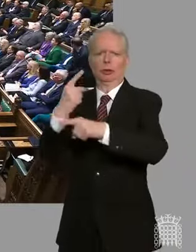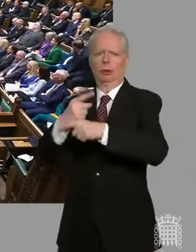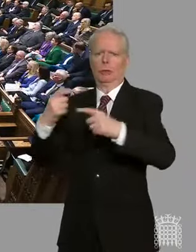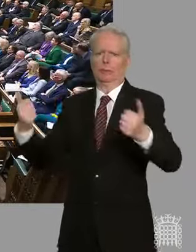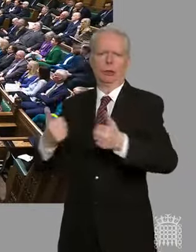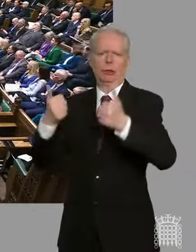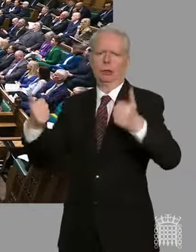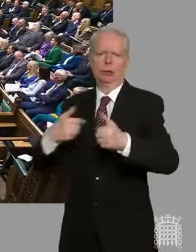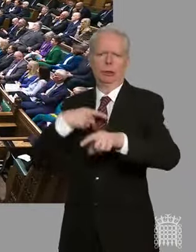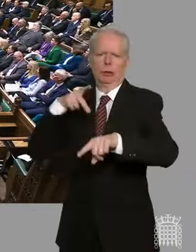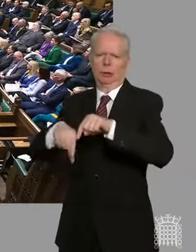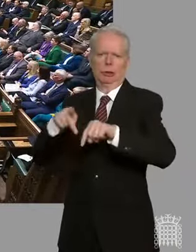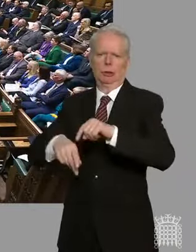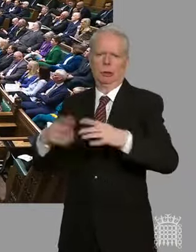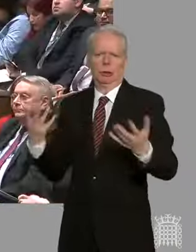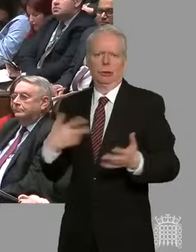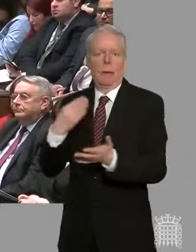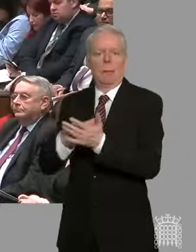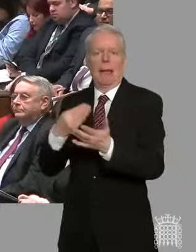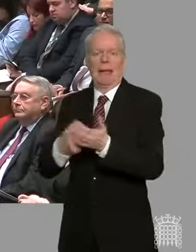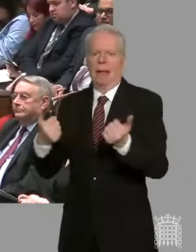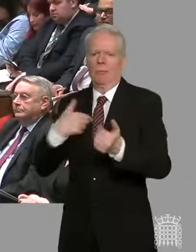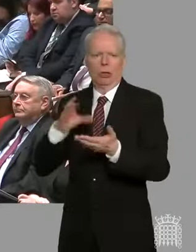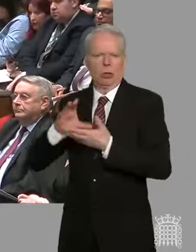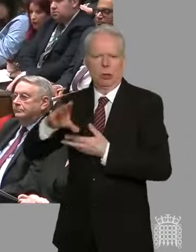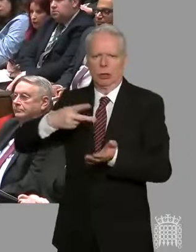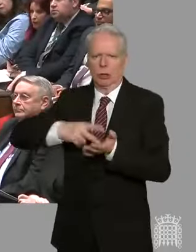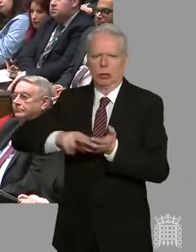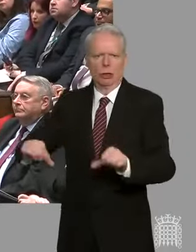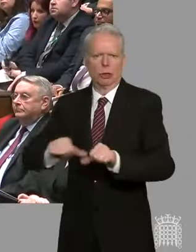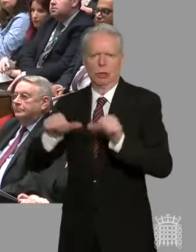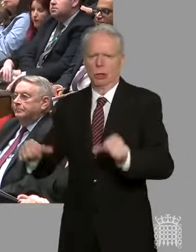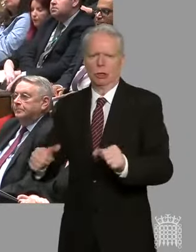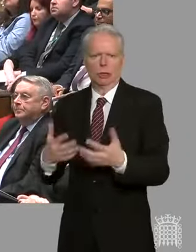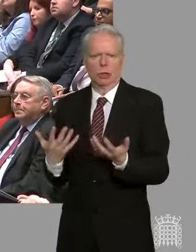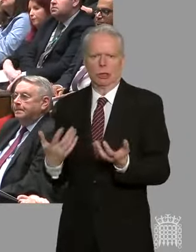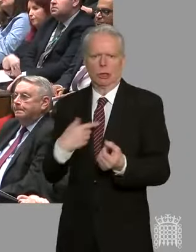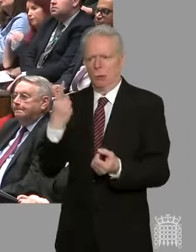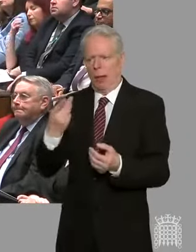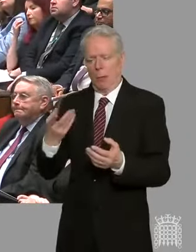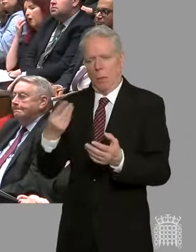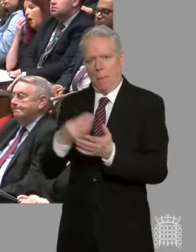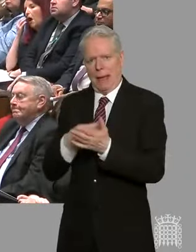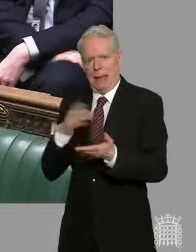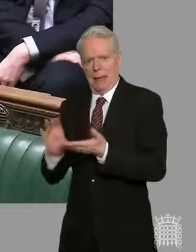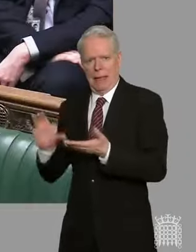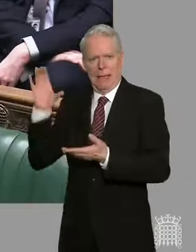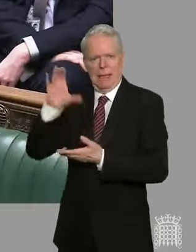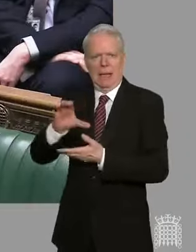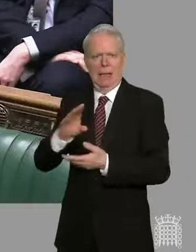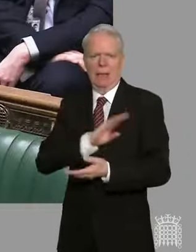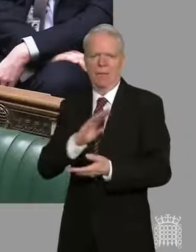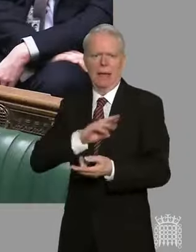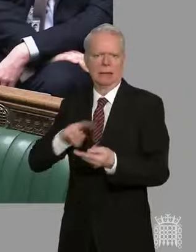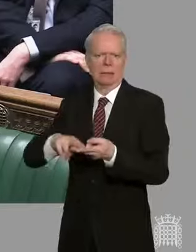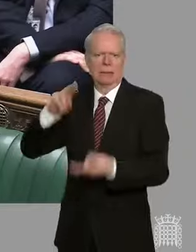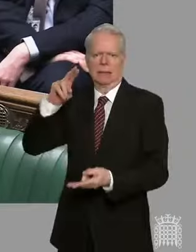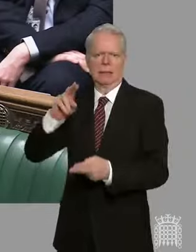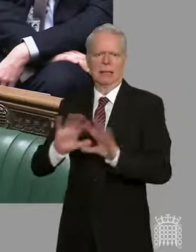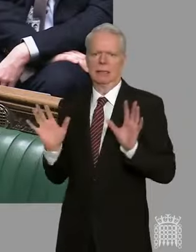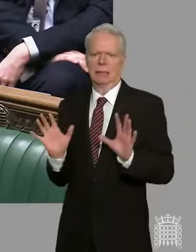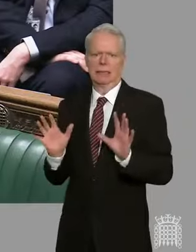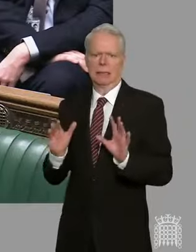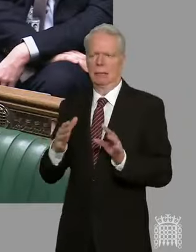The whole country stands behind the people of Ukraine. But there is also a view